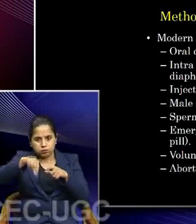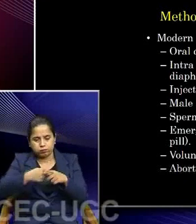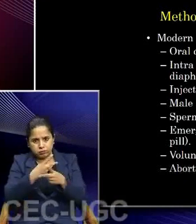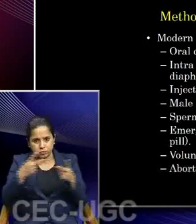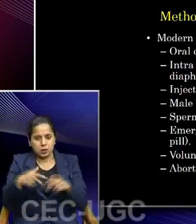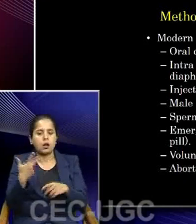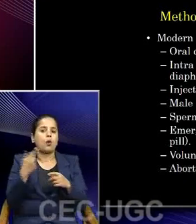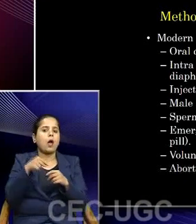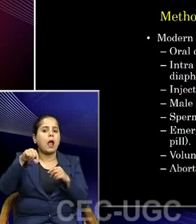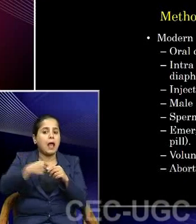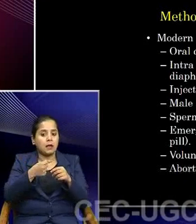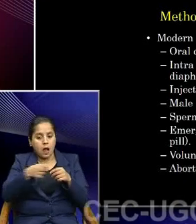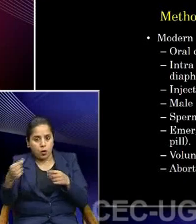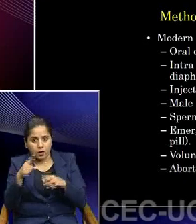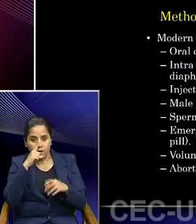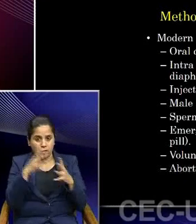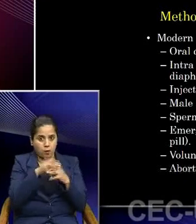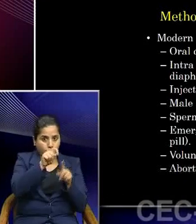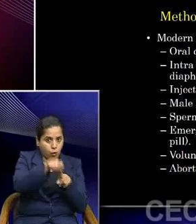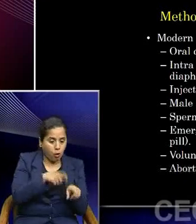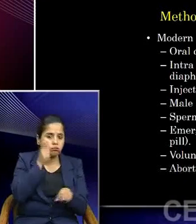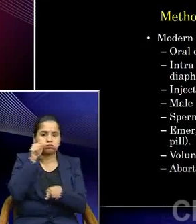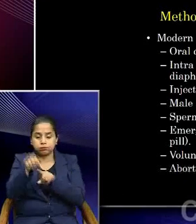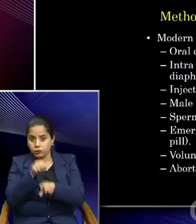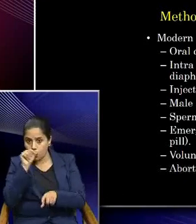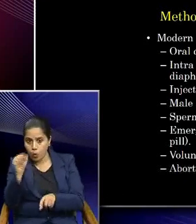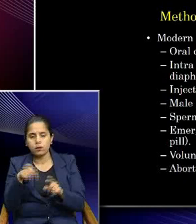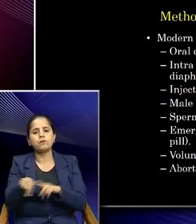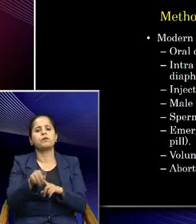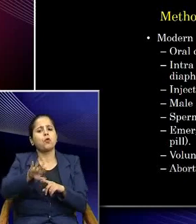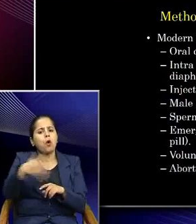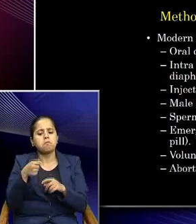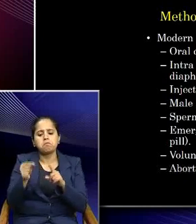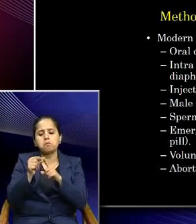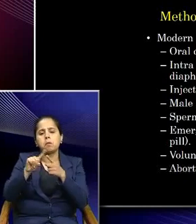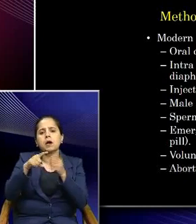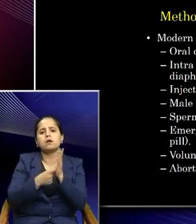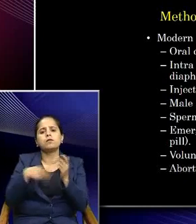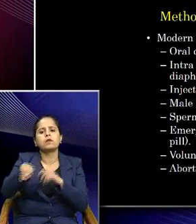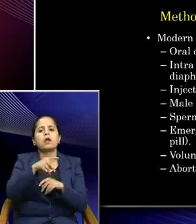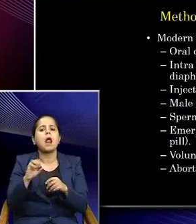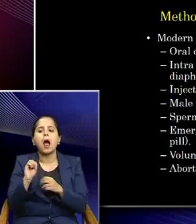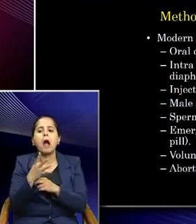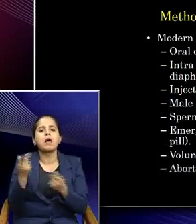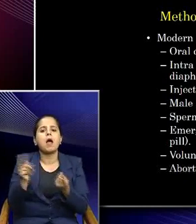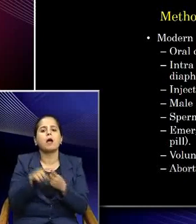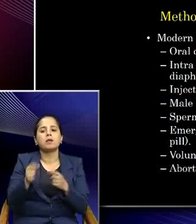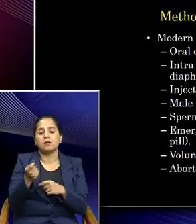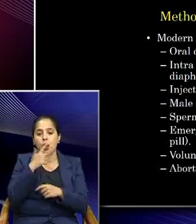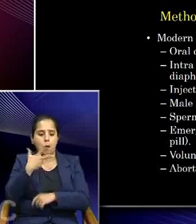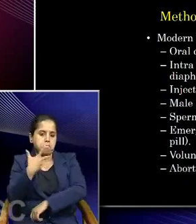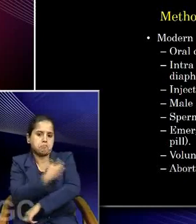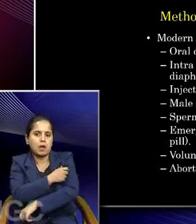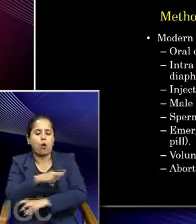and implants, male and female condoms, spermicides, emergency contraception, voluntary sterilization